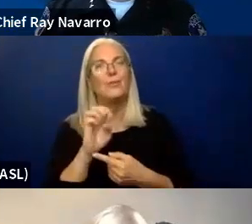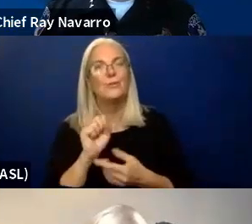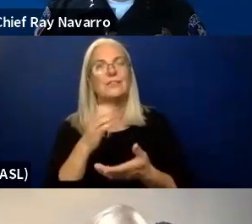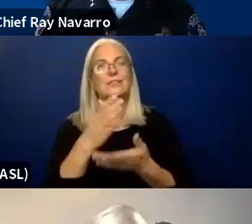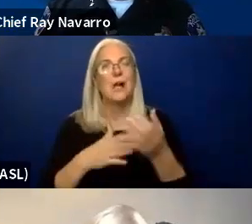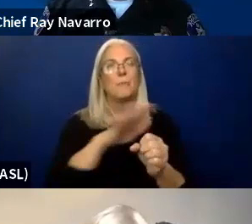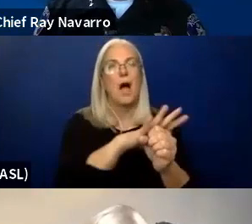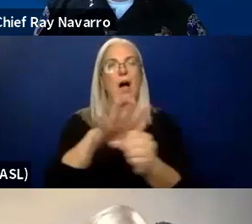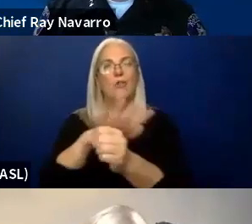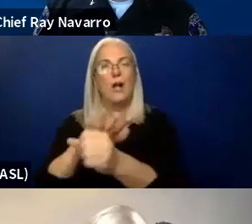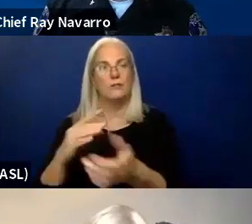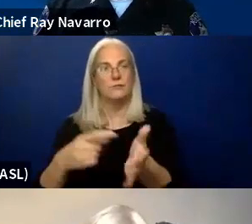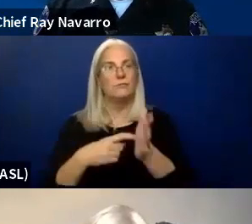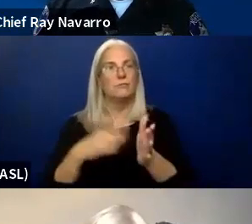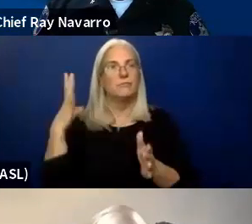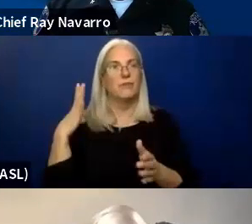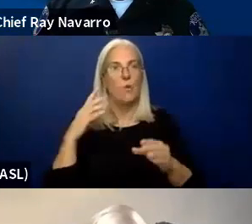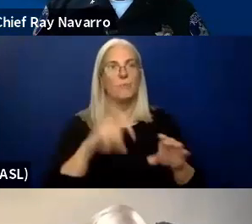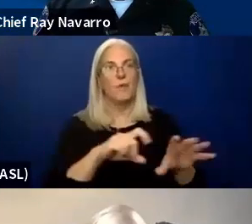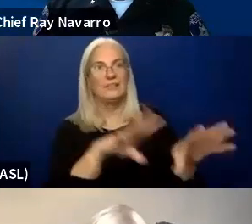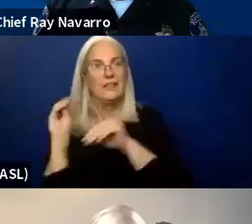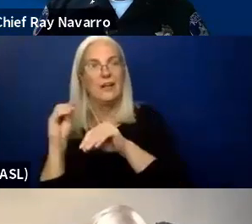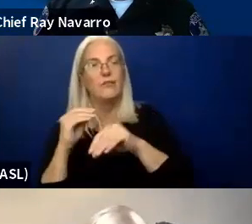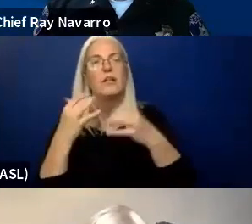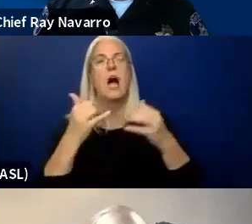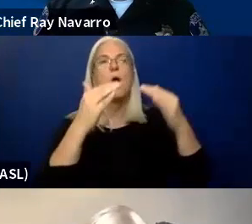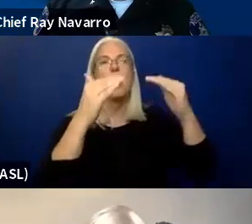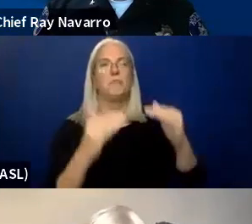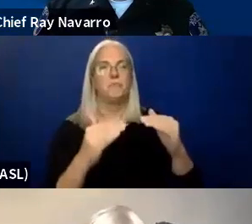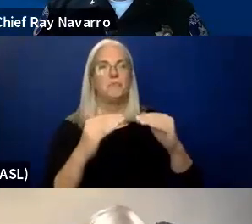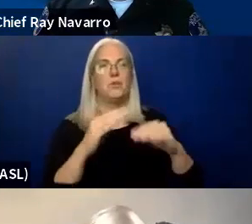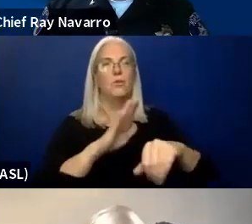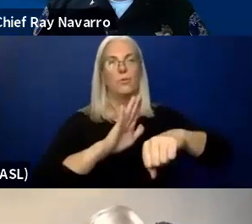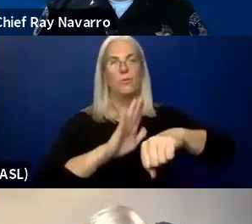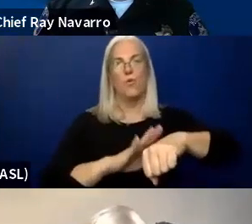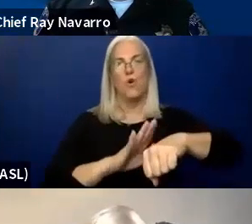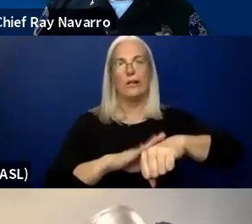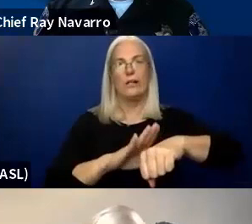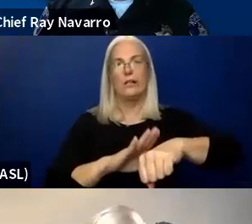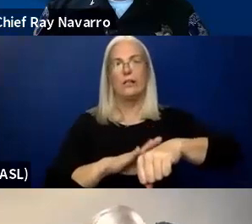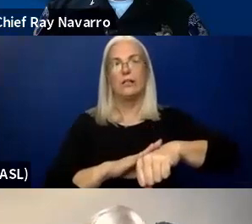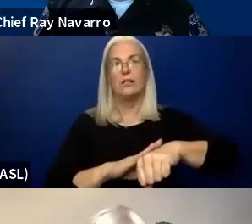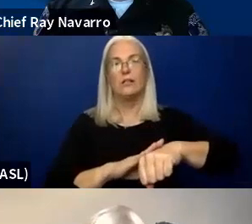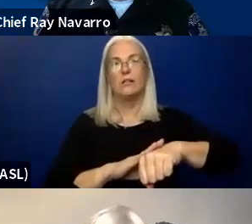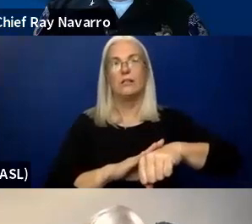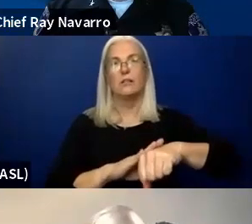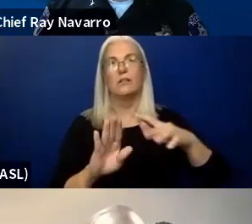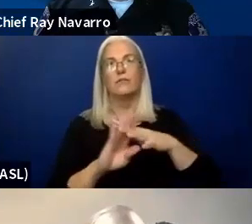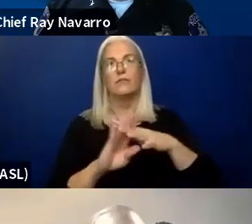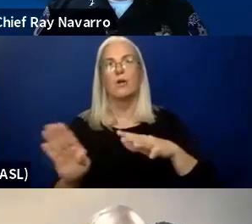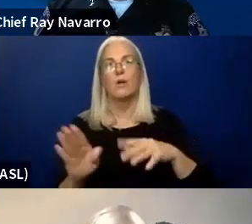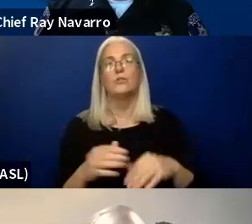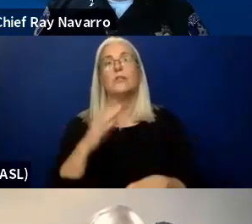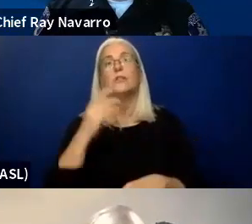the evacuation orders. So our evacuation orders that have been downgraded include